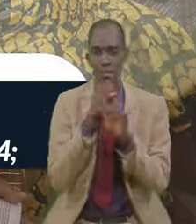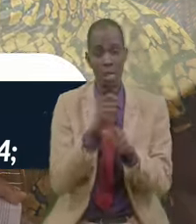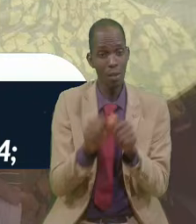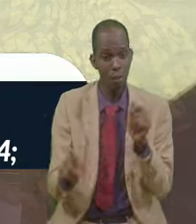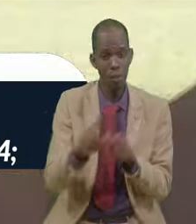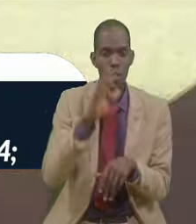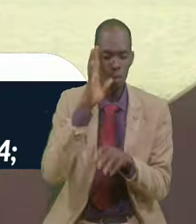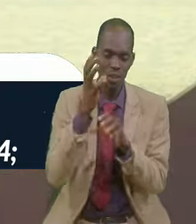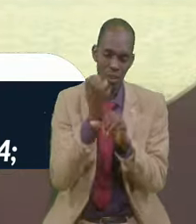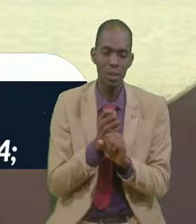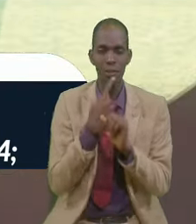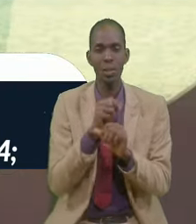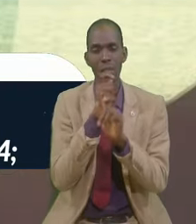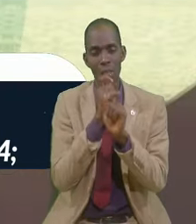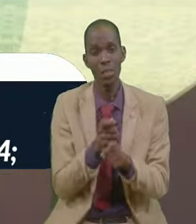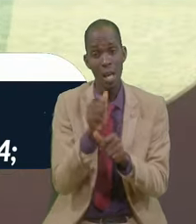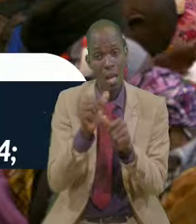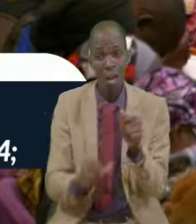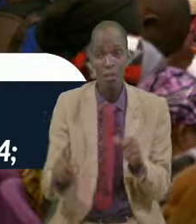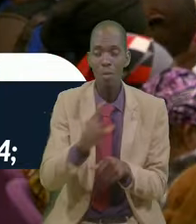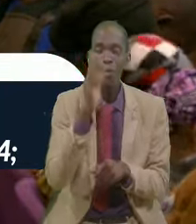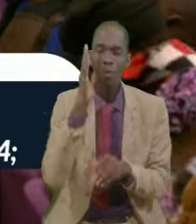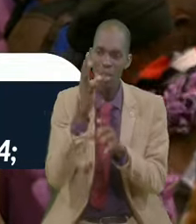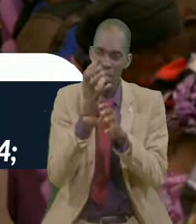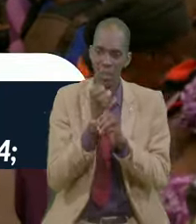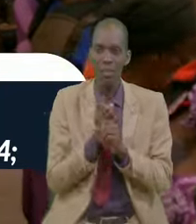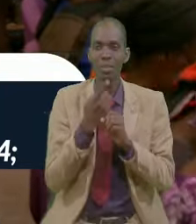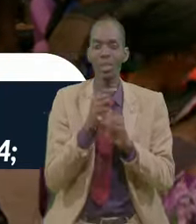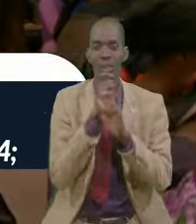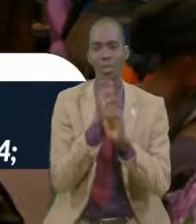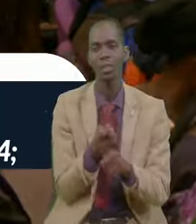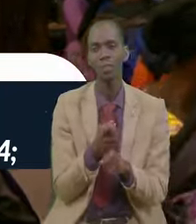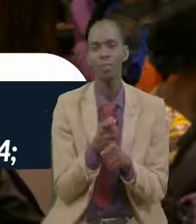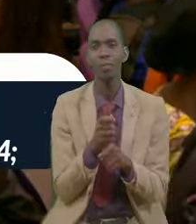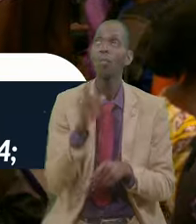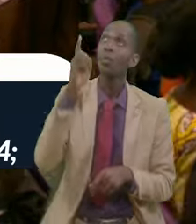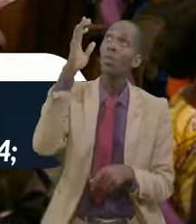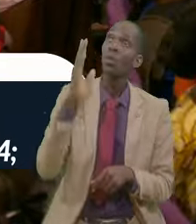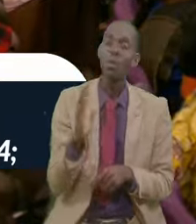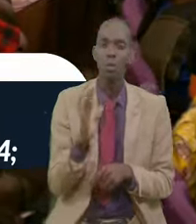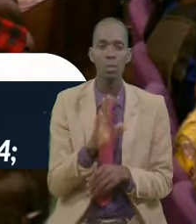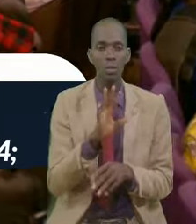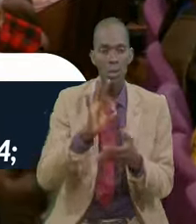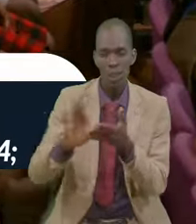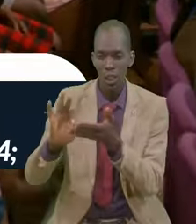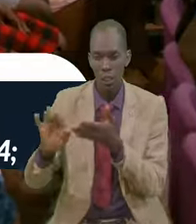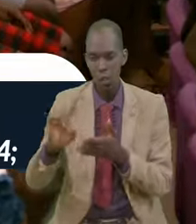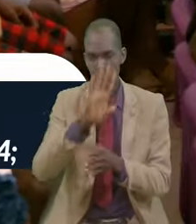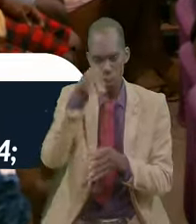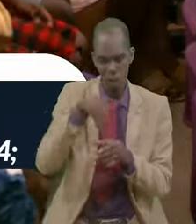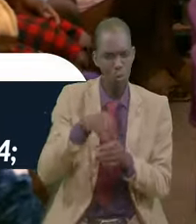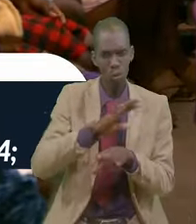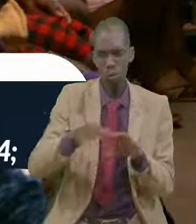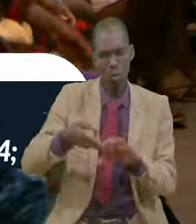the gift. I said every man will receive the gift. God counts you in. Don't count yourself